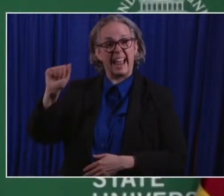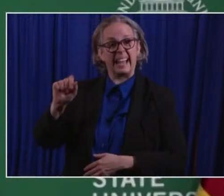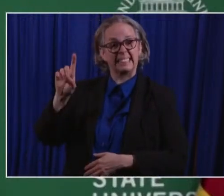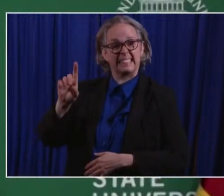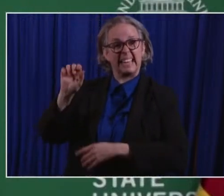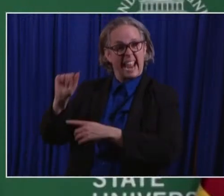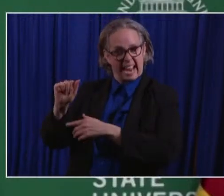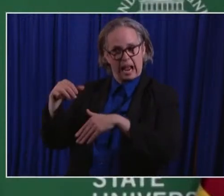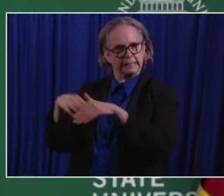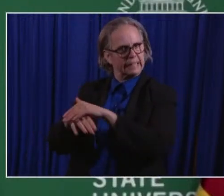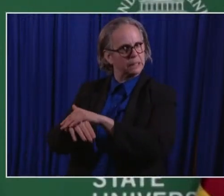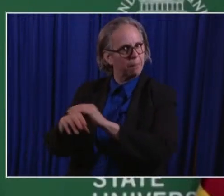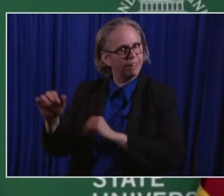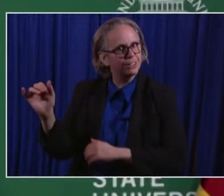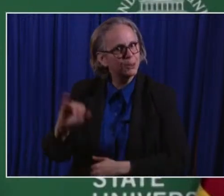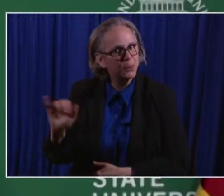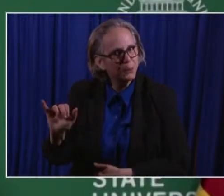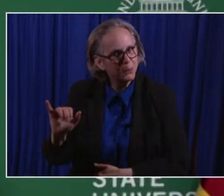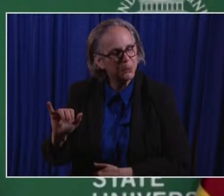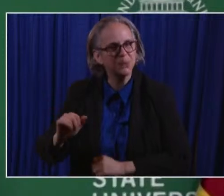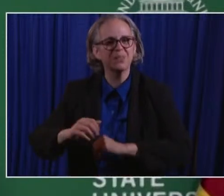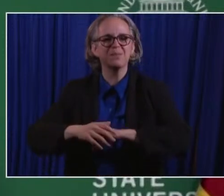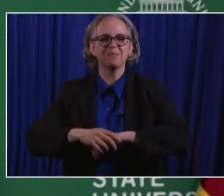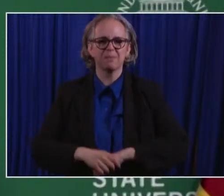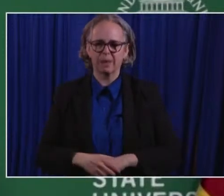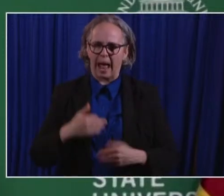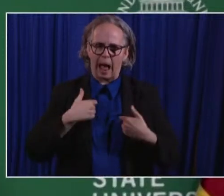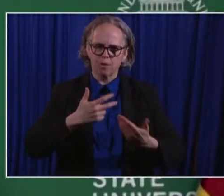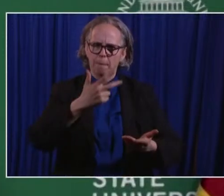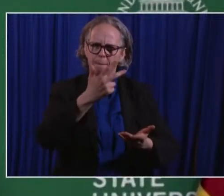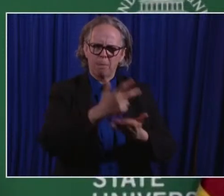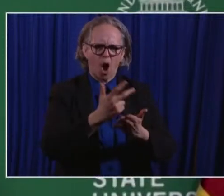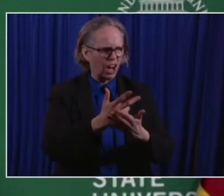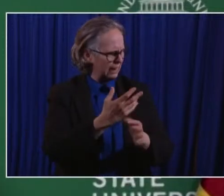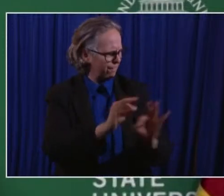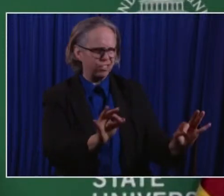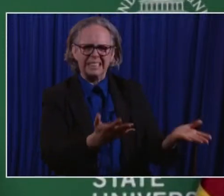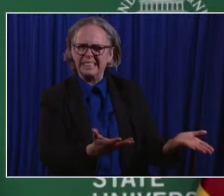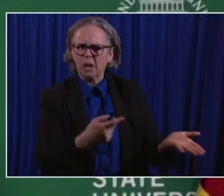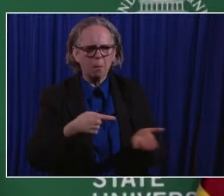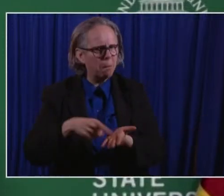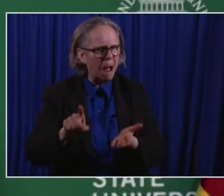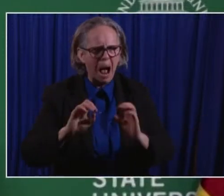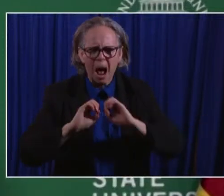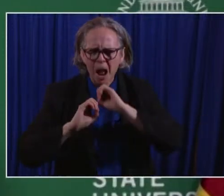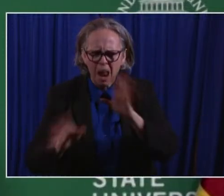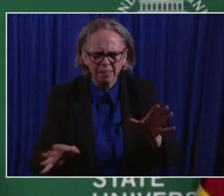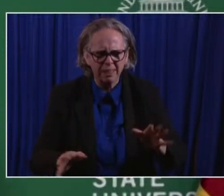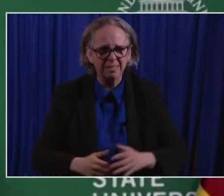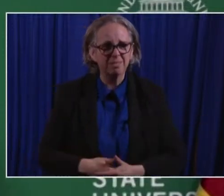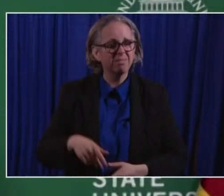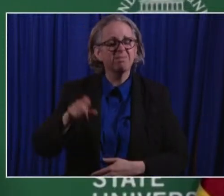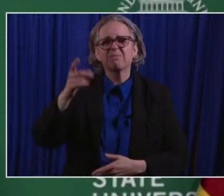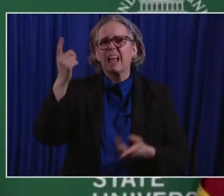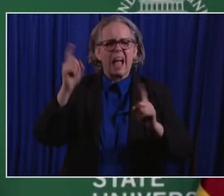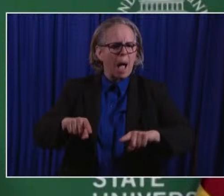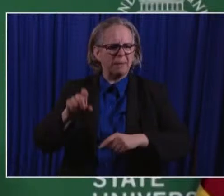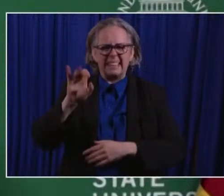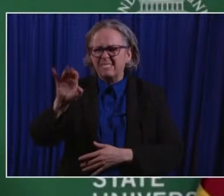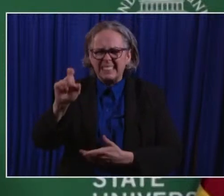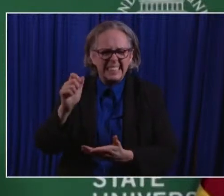privacy needs. Parking's free, as Claudia said, and if you need help getting downtown, transportation is free as